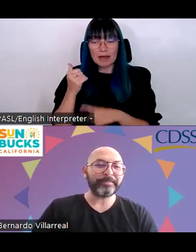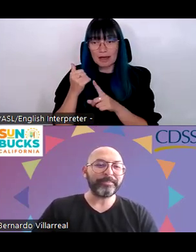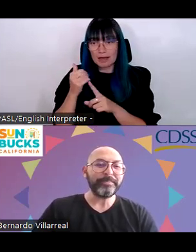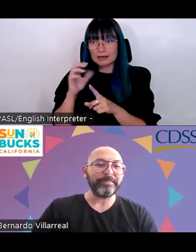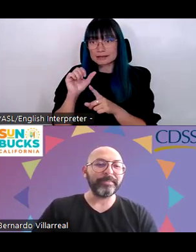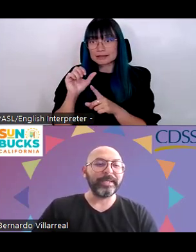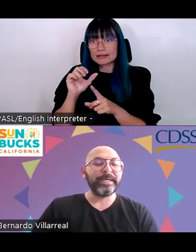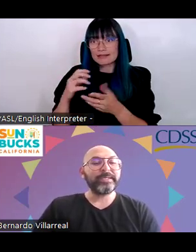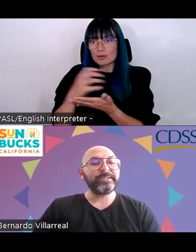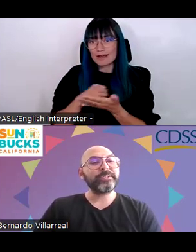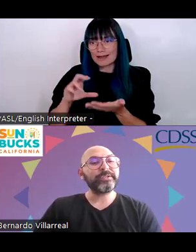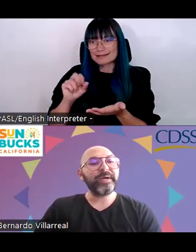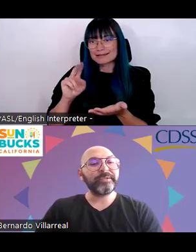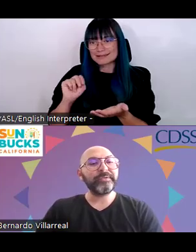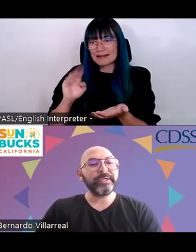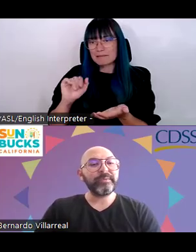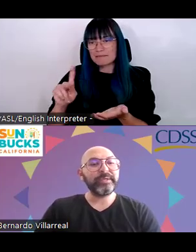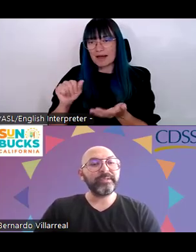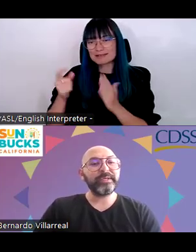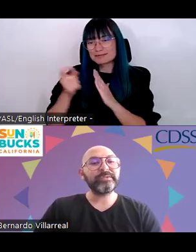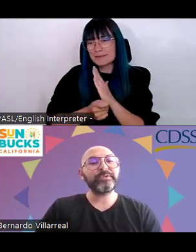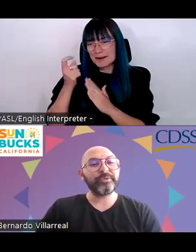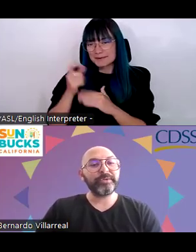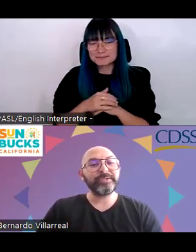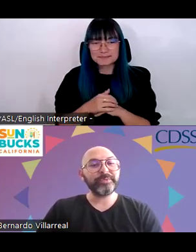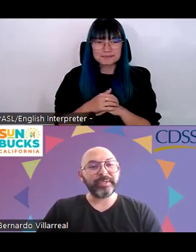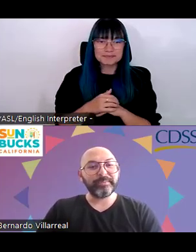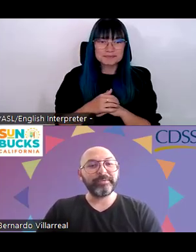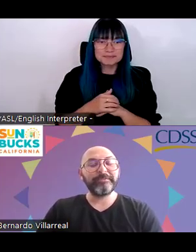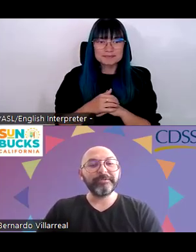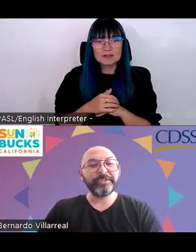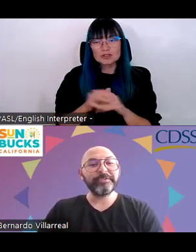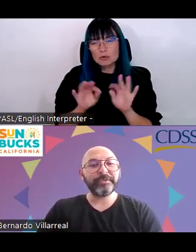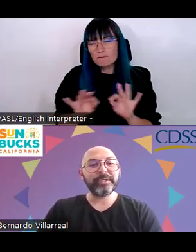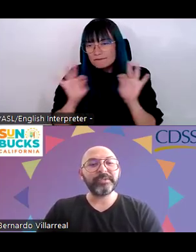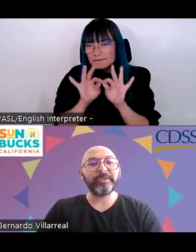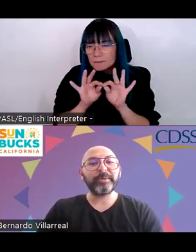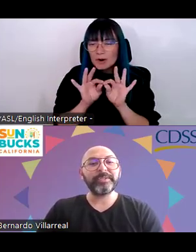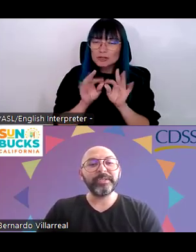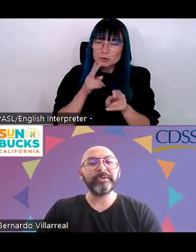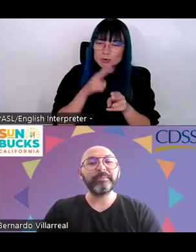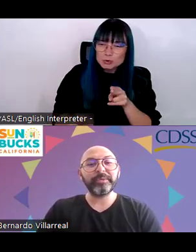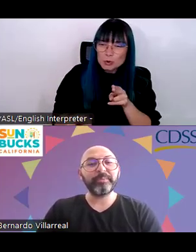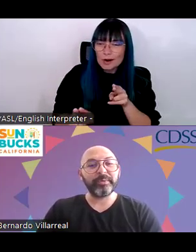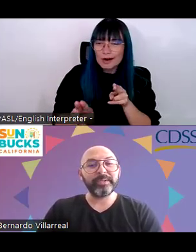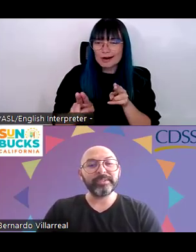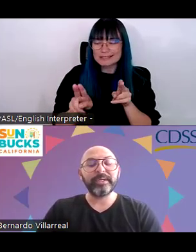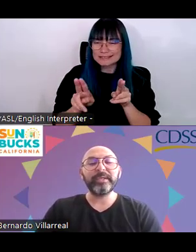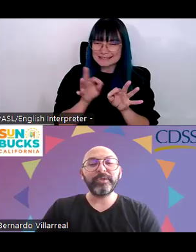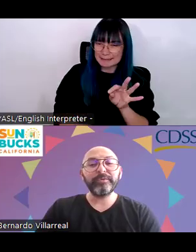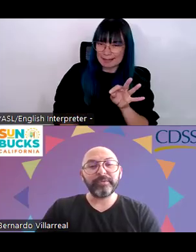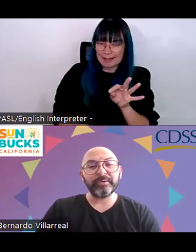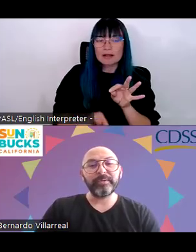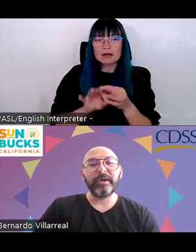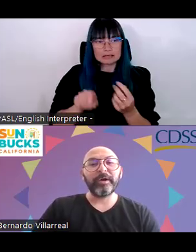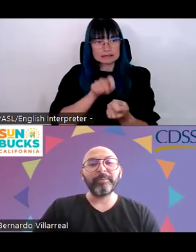automatically. Since there's value in keeping things short and sweet, feel free to focus on the particular bullet